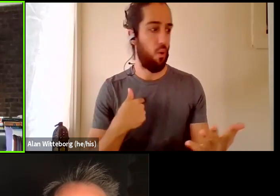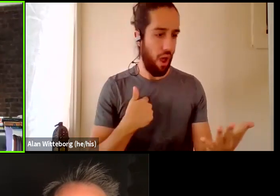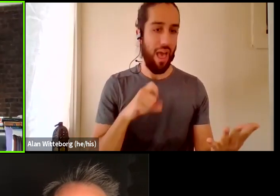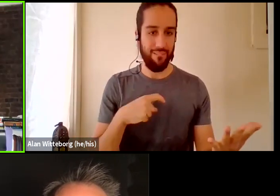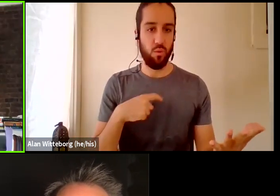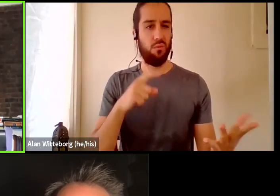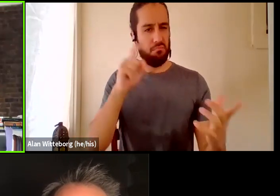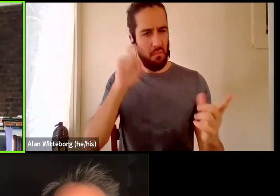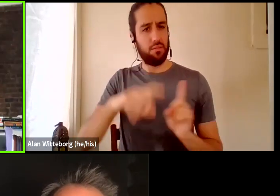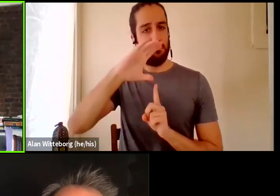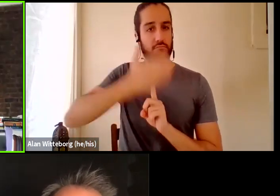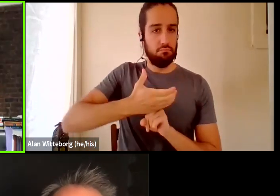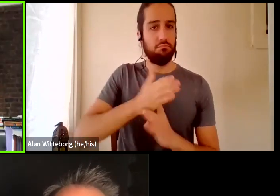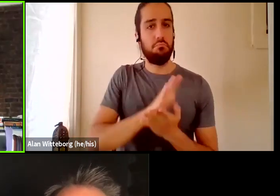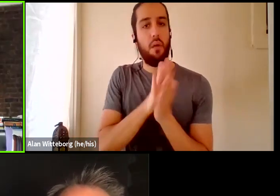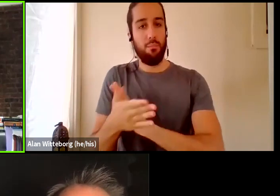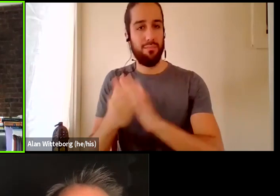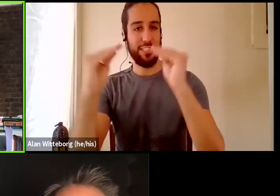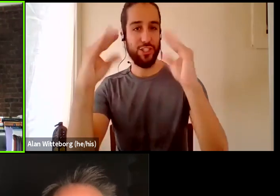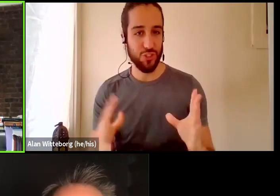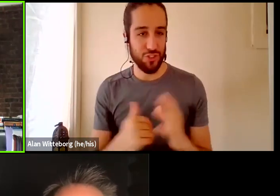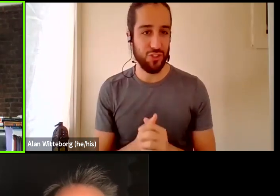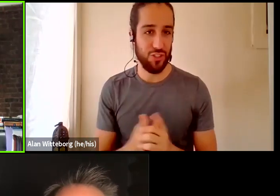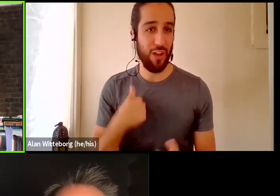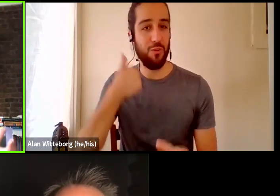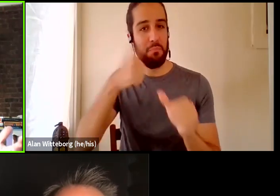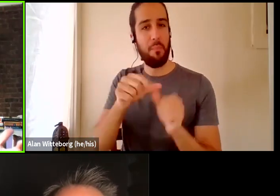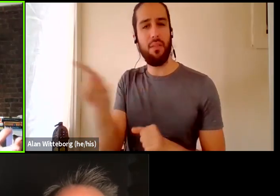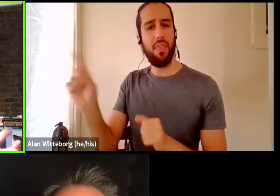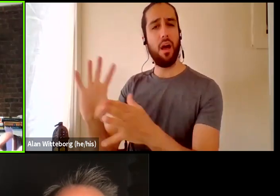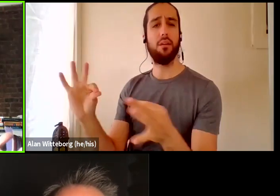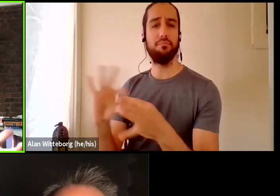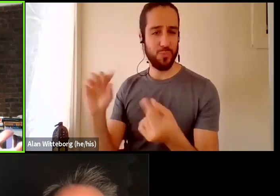And I remember him saying to me, you know, I'm like,